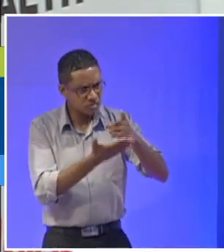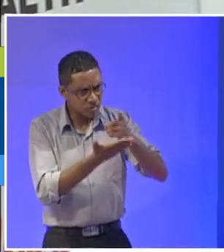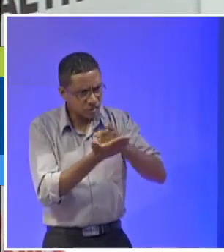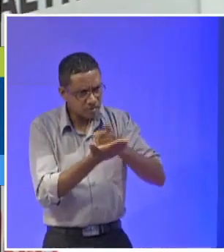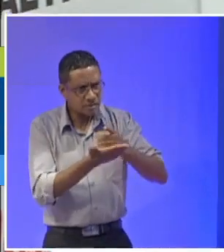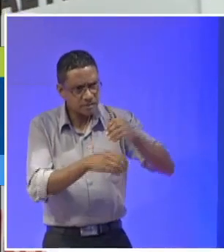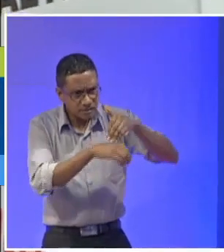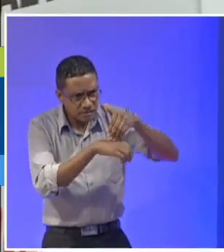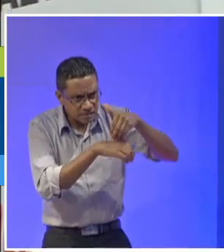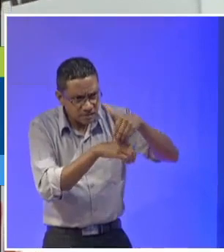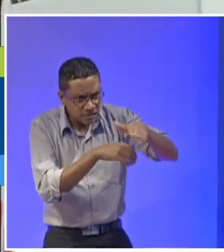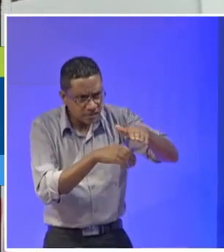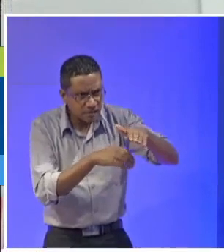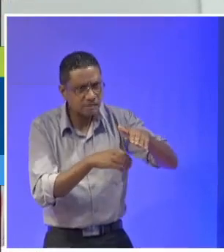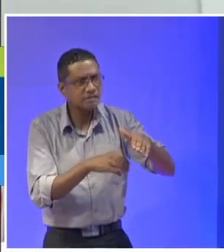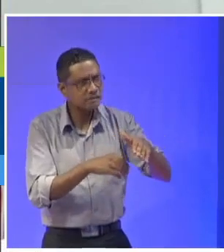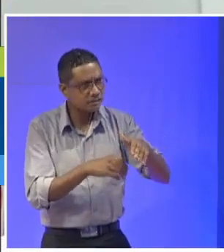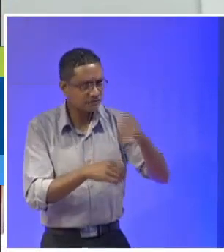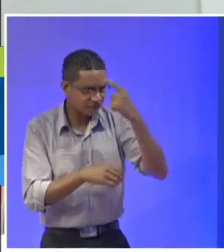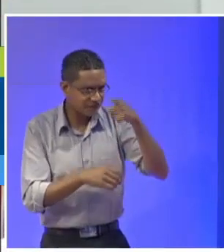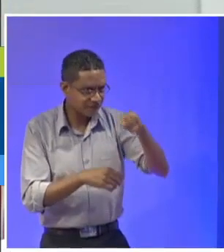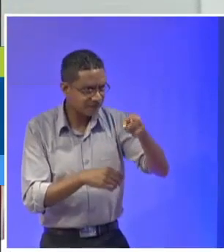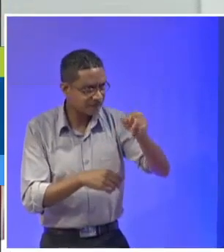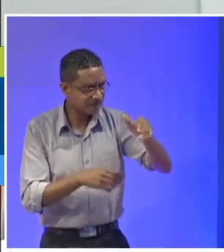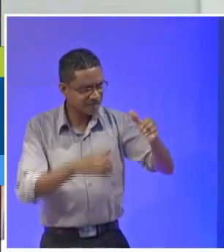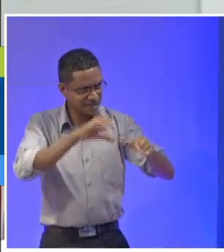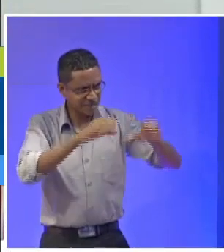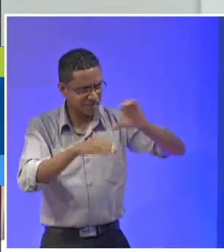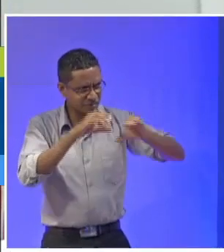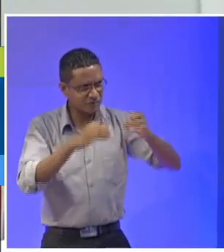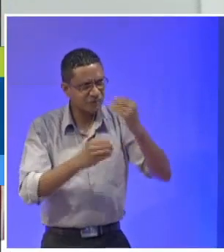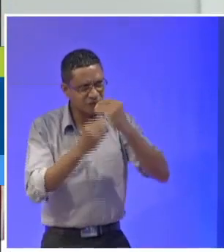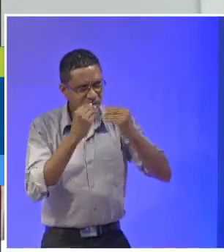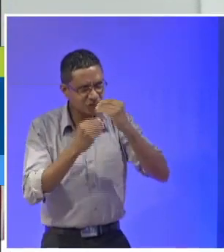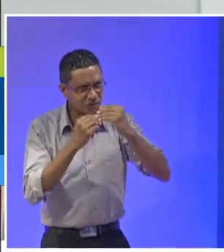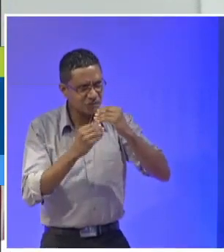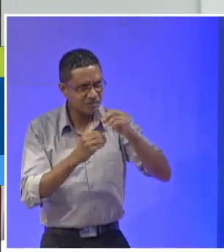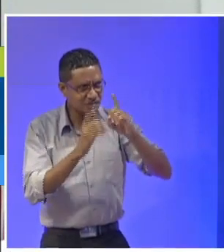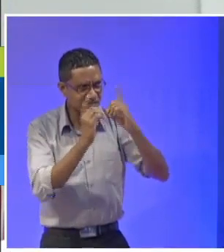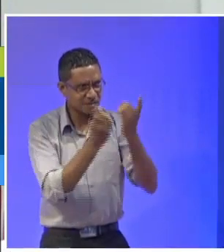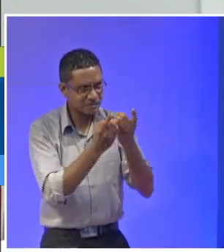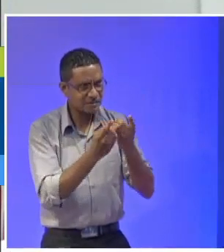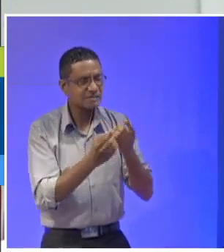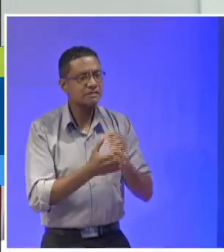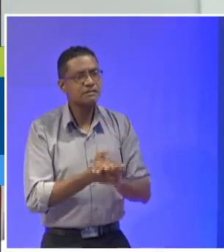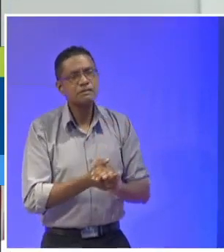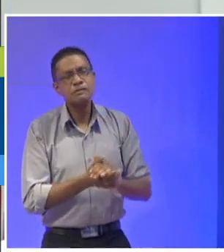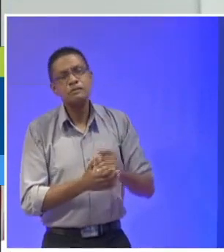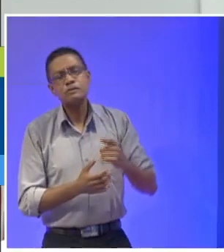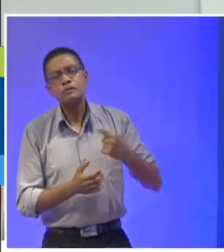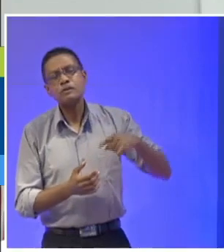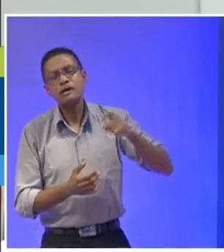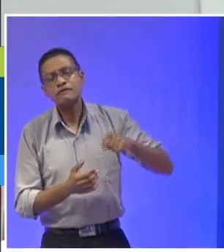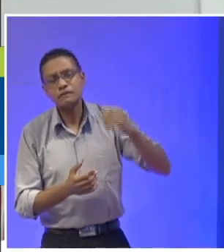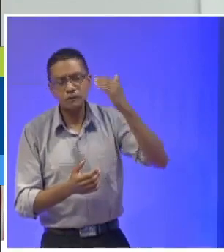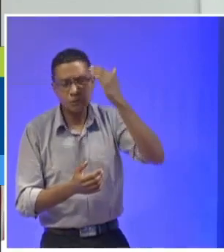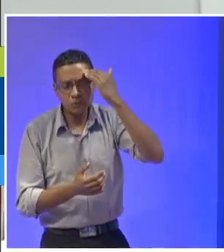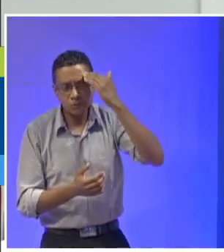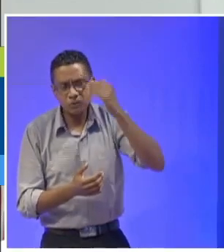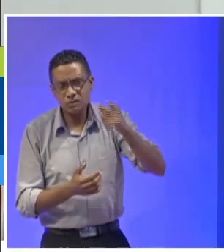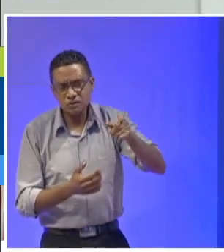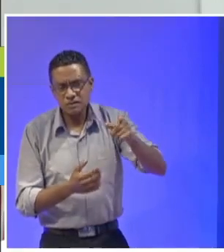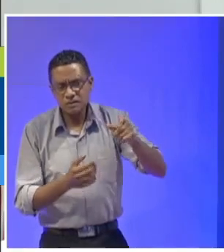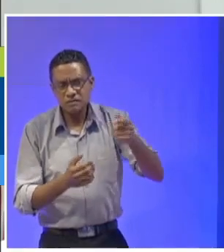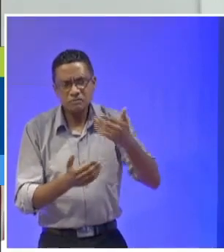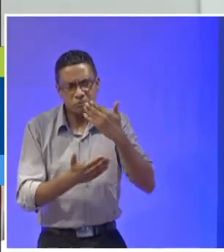dossier that is sent to the Chemistry, Food and Drug Department. So they have a role in terms of determining the quality of the test based on the dossiers that are